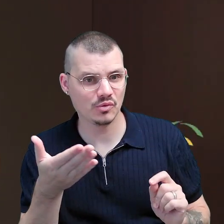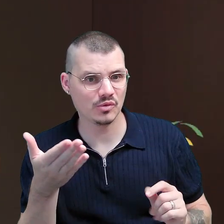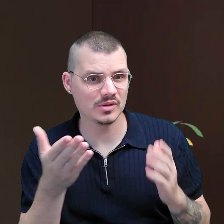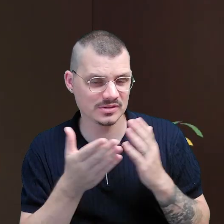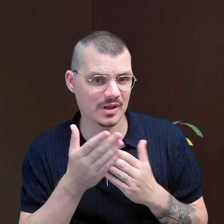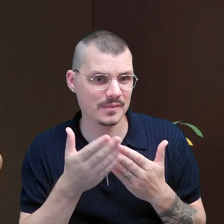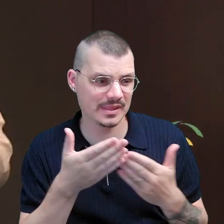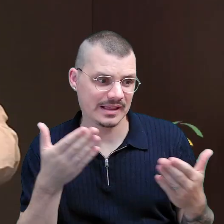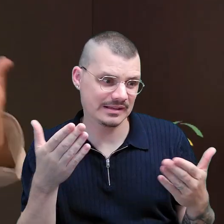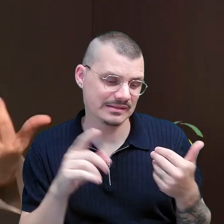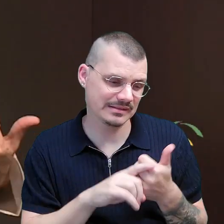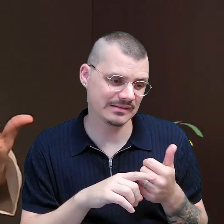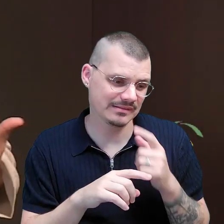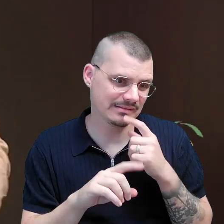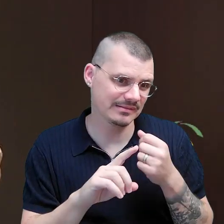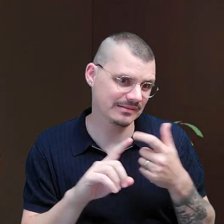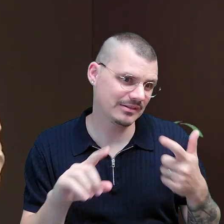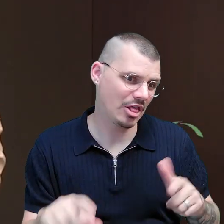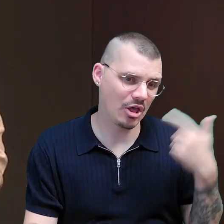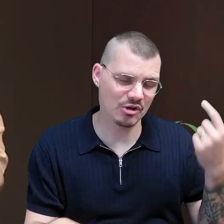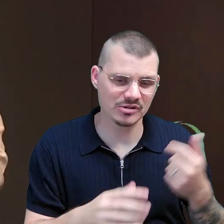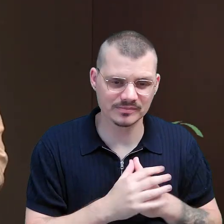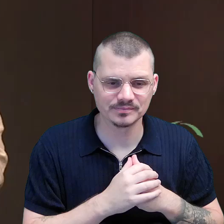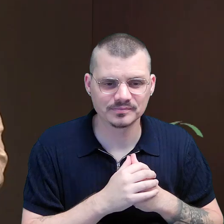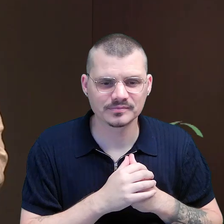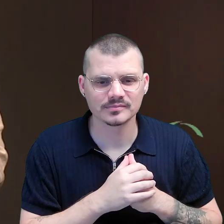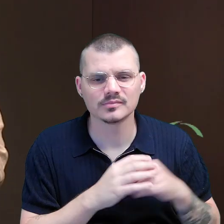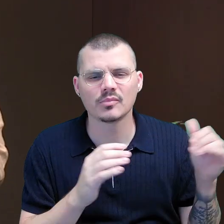few things that were kind of long.